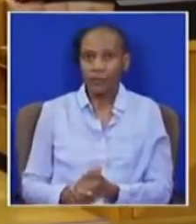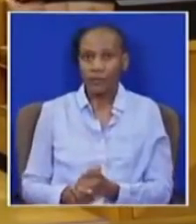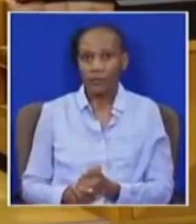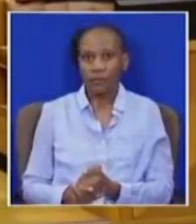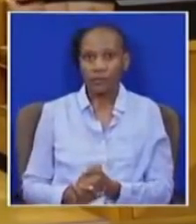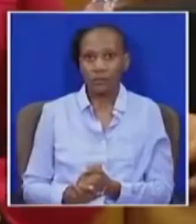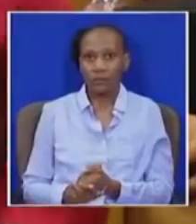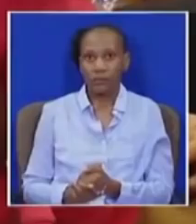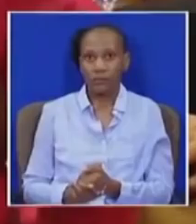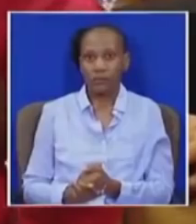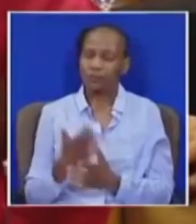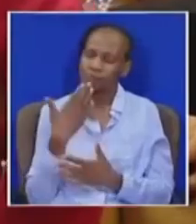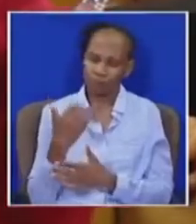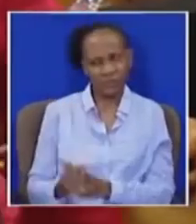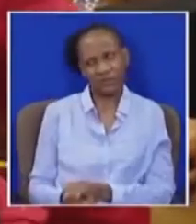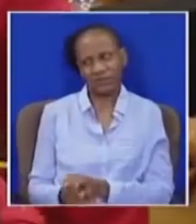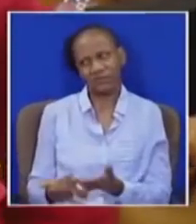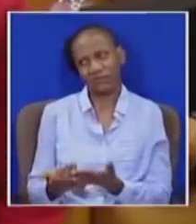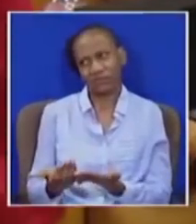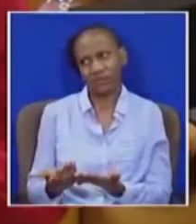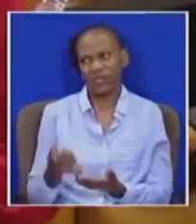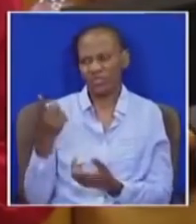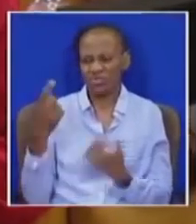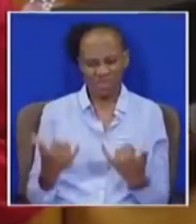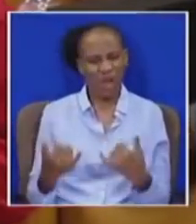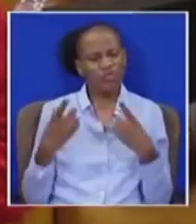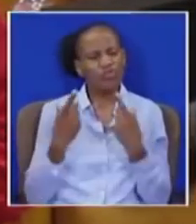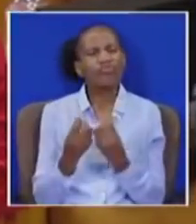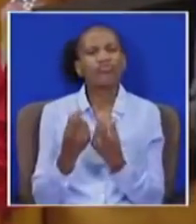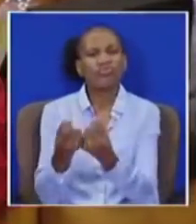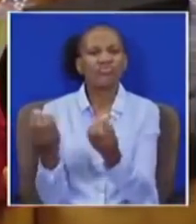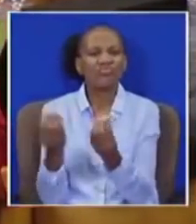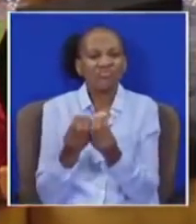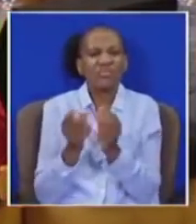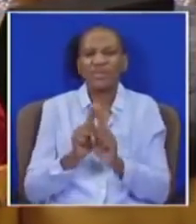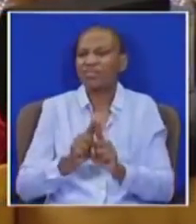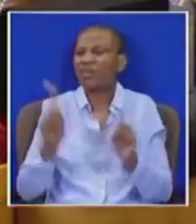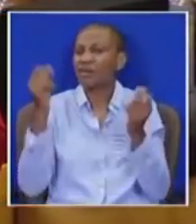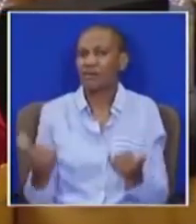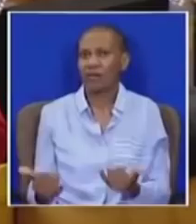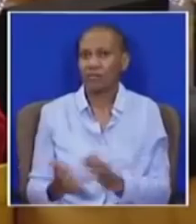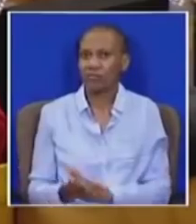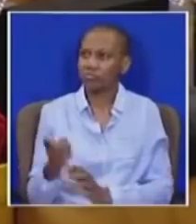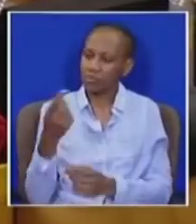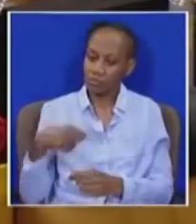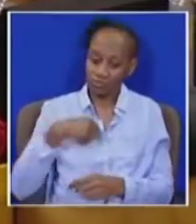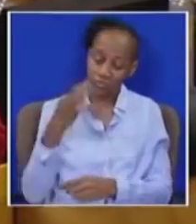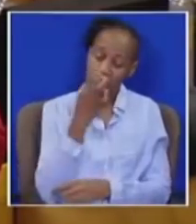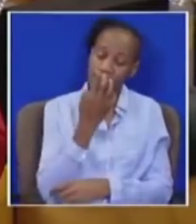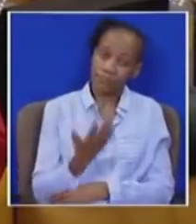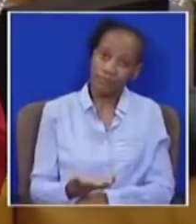to beg your indulgence. You are preempting things that were not rising here to raise. We have indicated